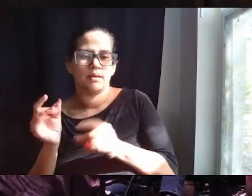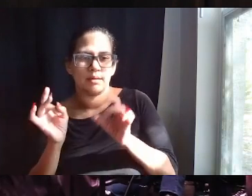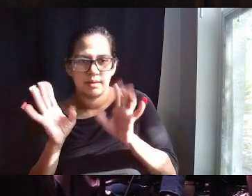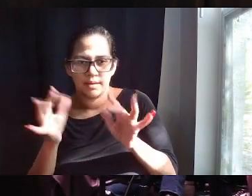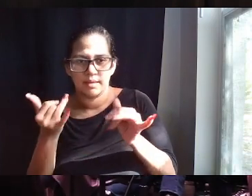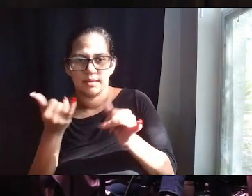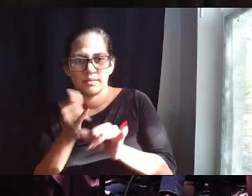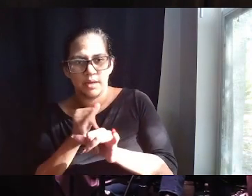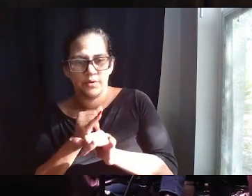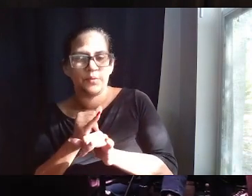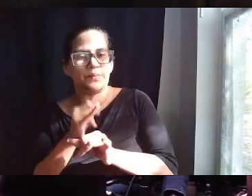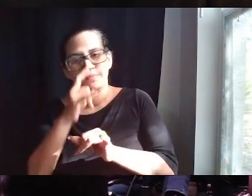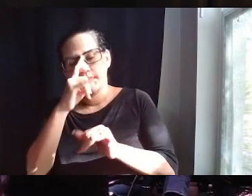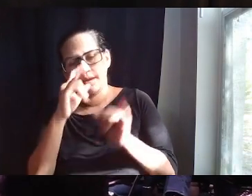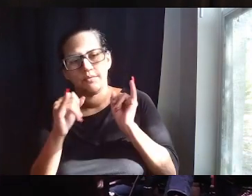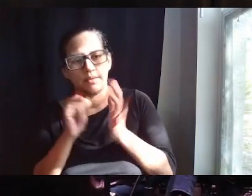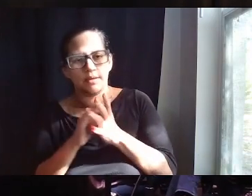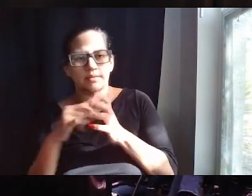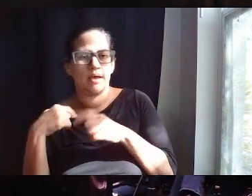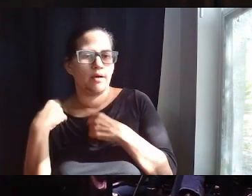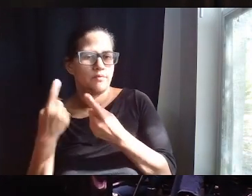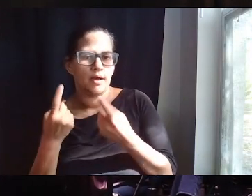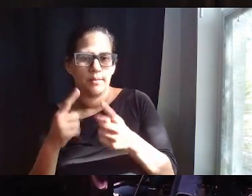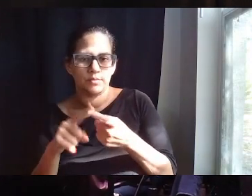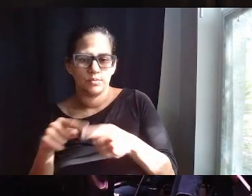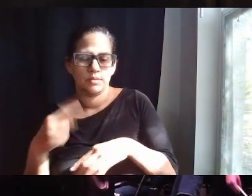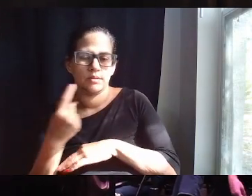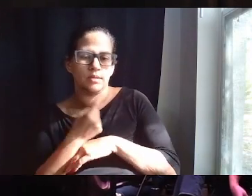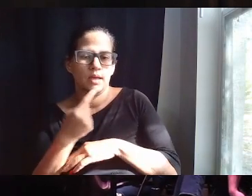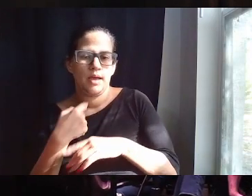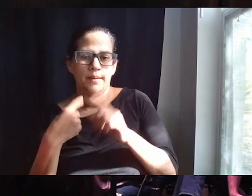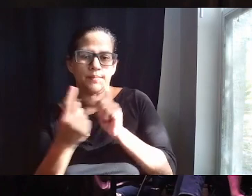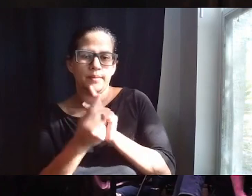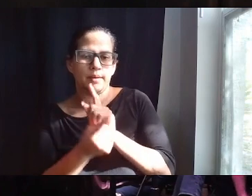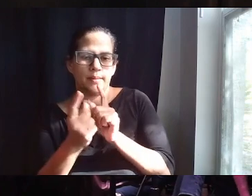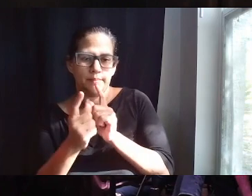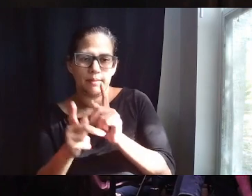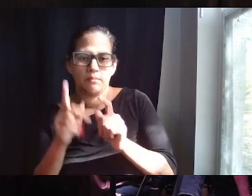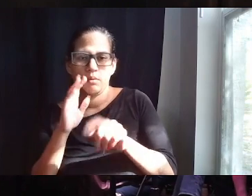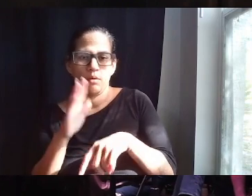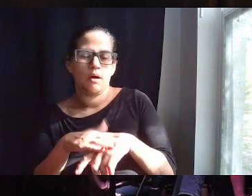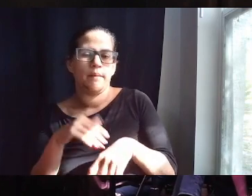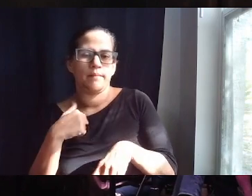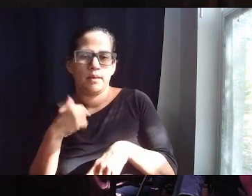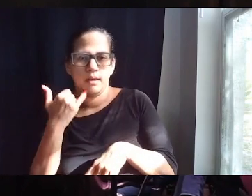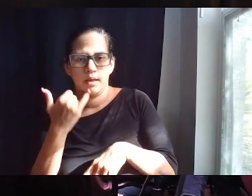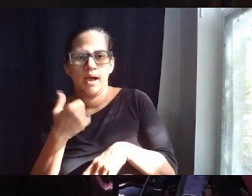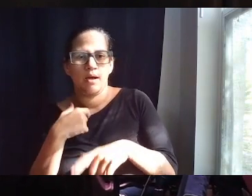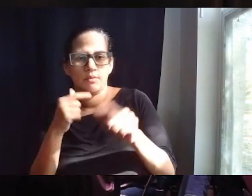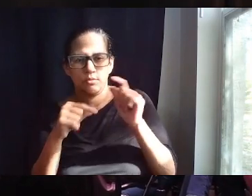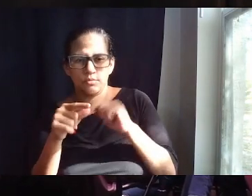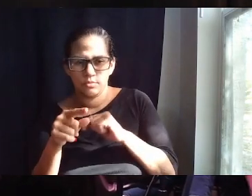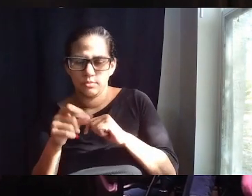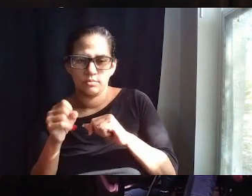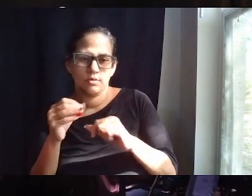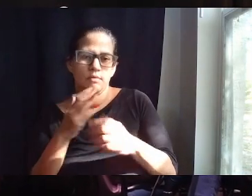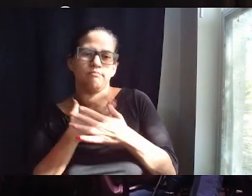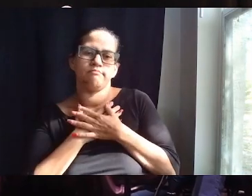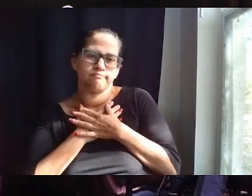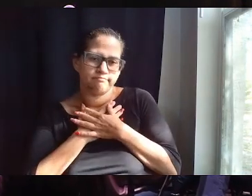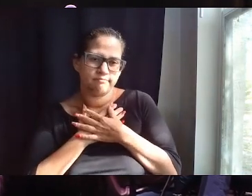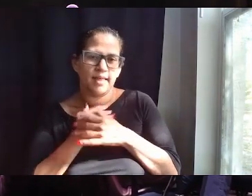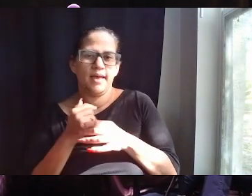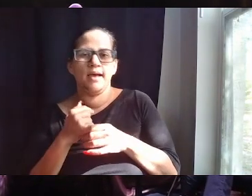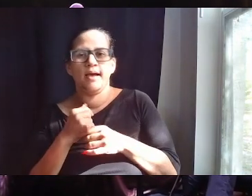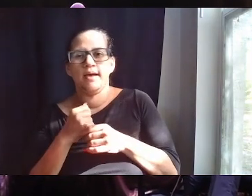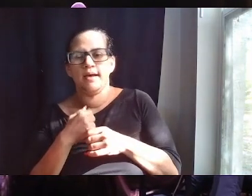that has ever happened. To this day, as I meet people, they will call me and be like, I Googled you, which is so flattering, by the way. And they will say, I Googled you and I